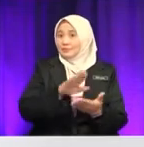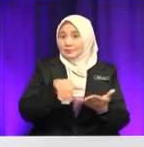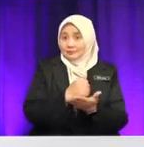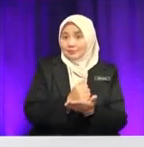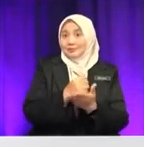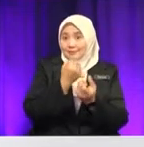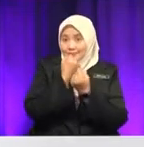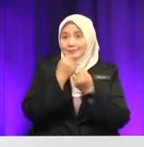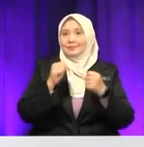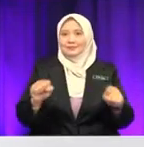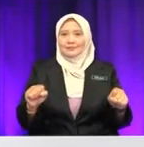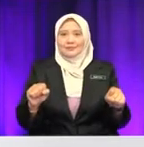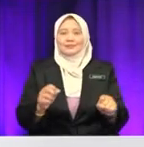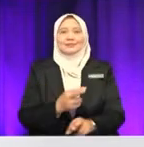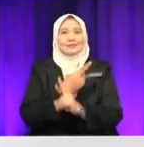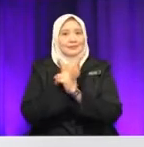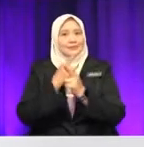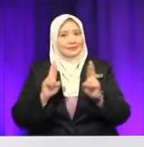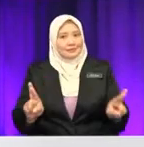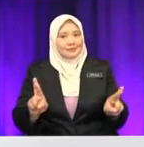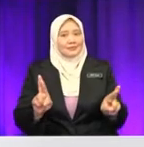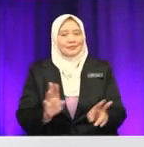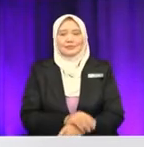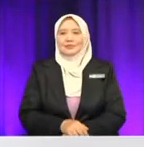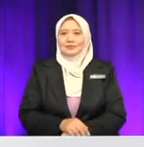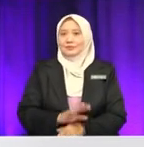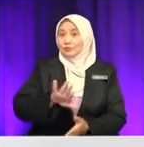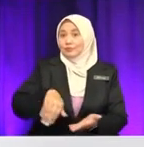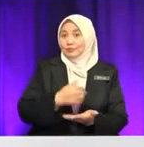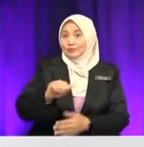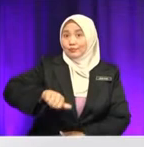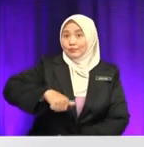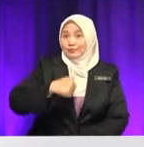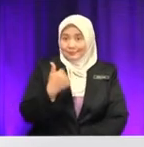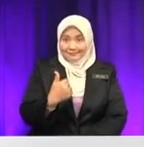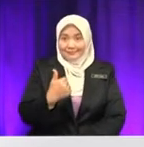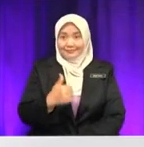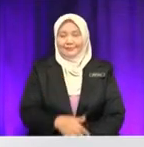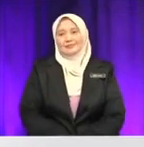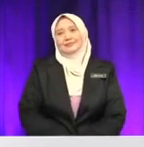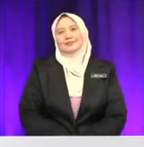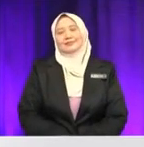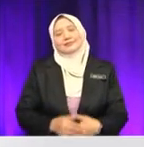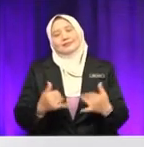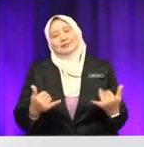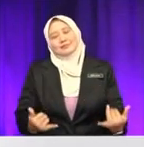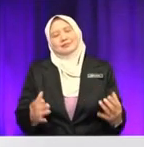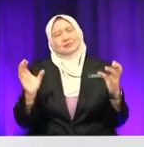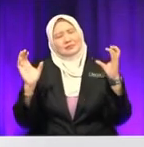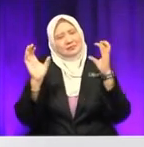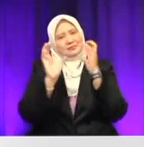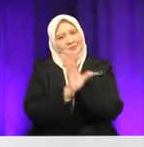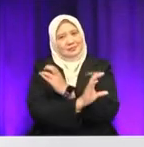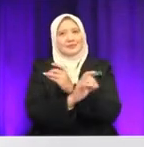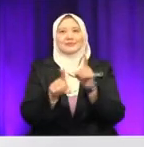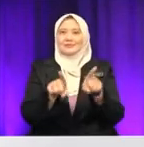pupils? All good? Ready. Already. Because the next challenge the teacher is going to be bringing